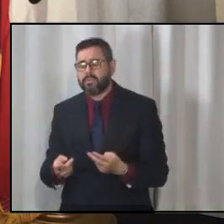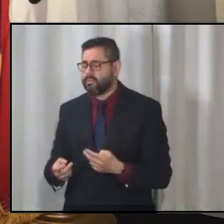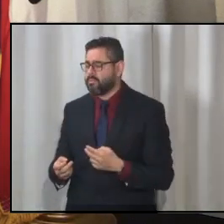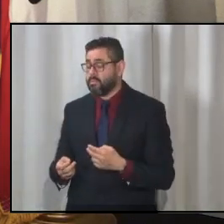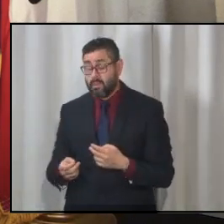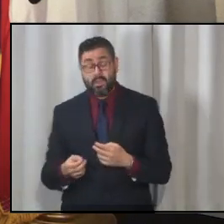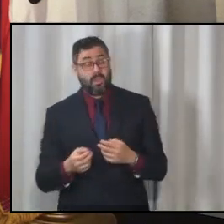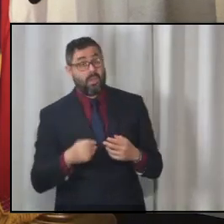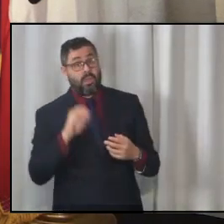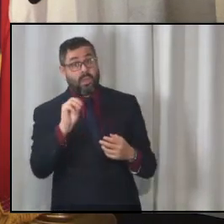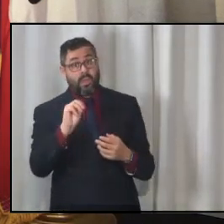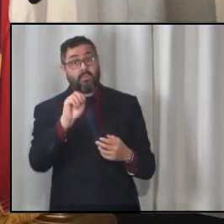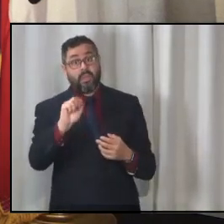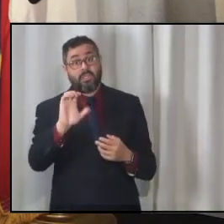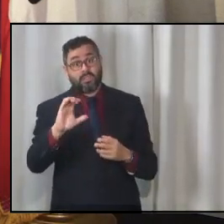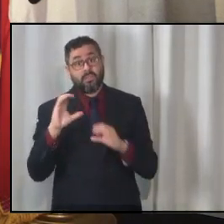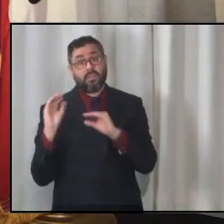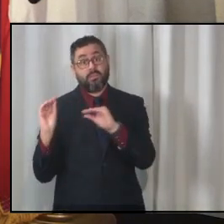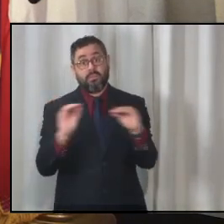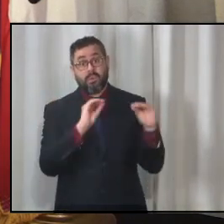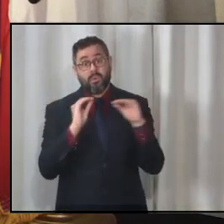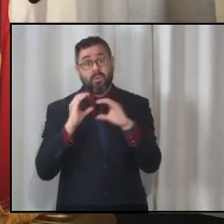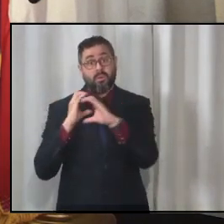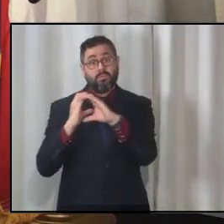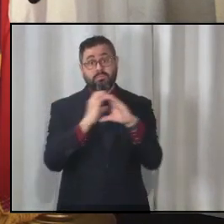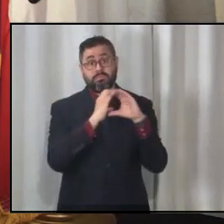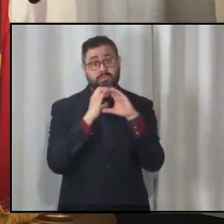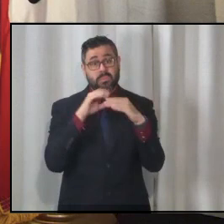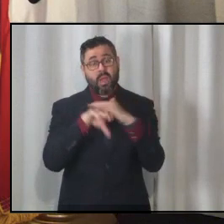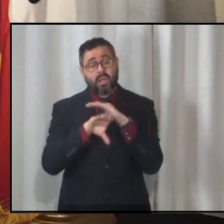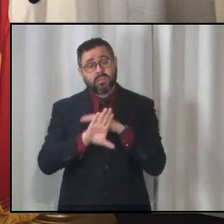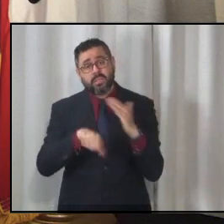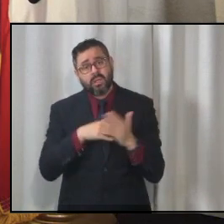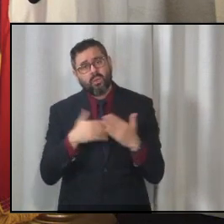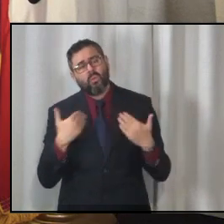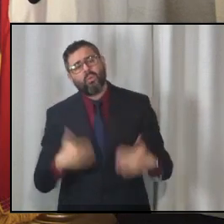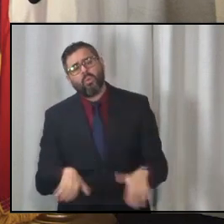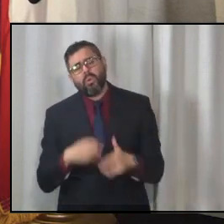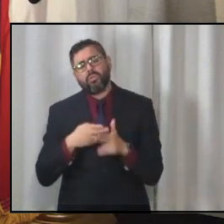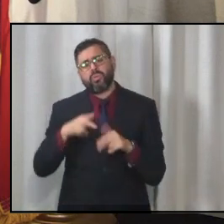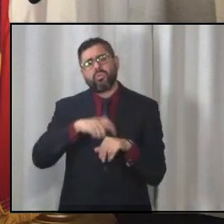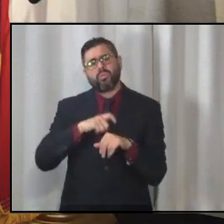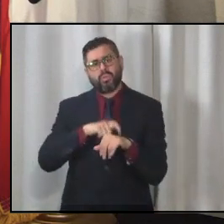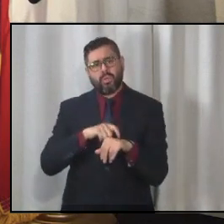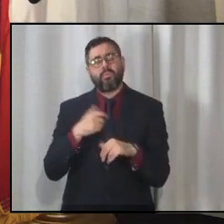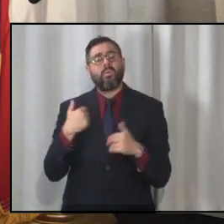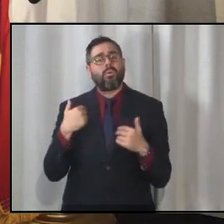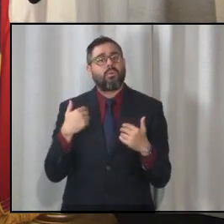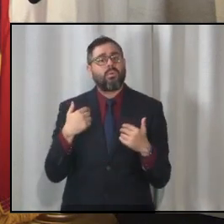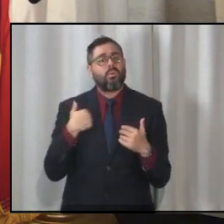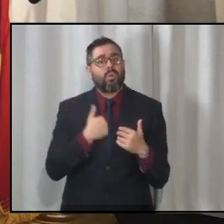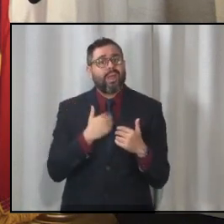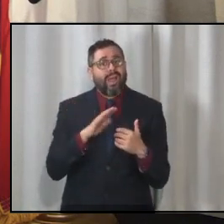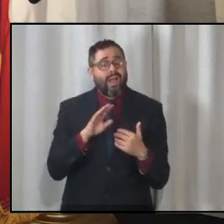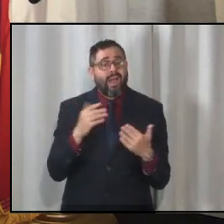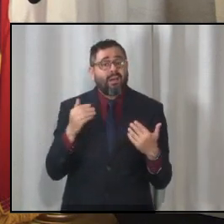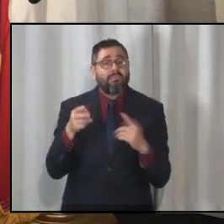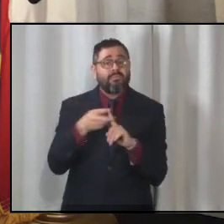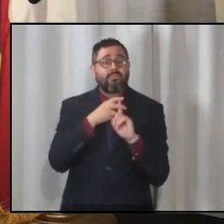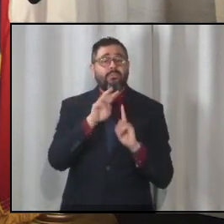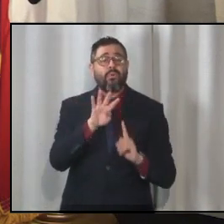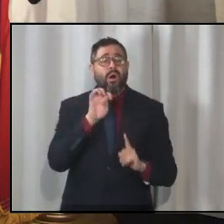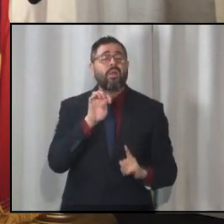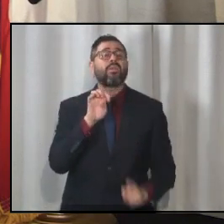Center. In the short time that it's been up and running, we've had 414 contacts. 204